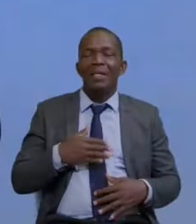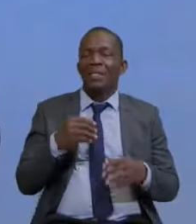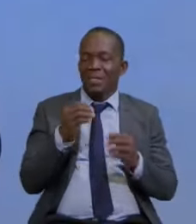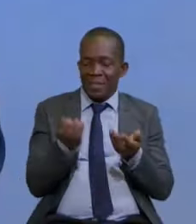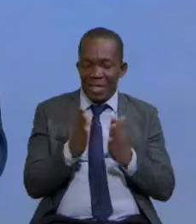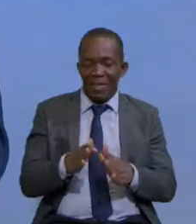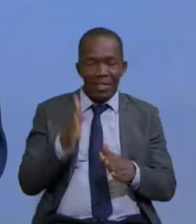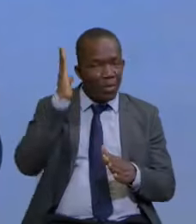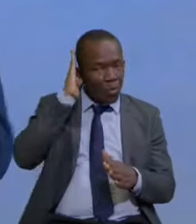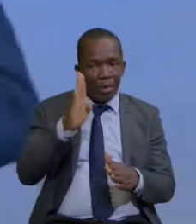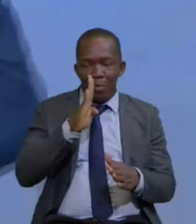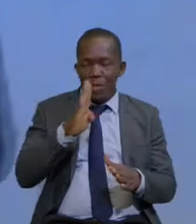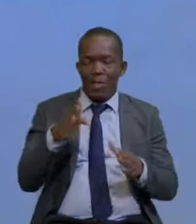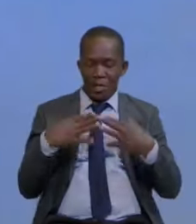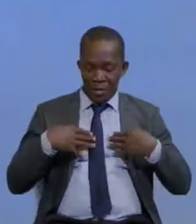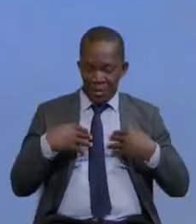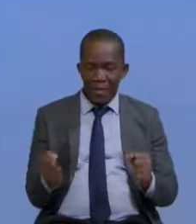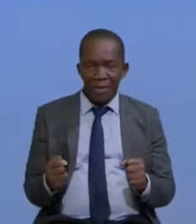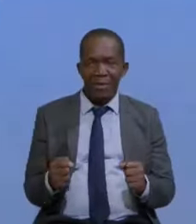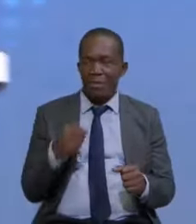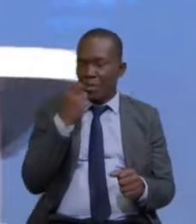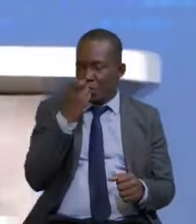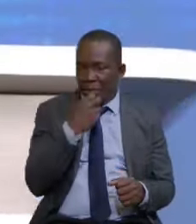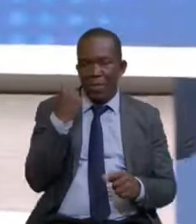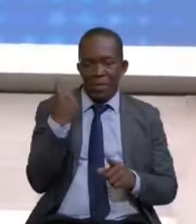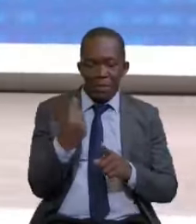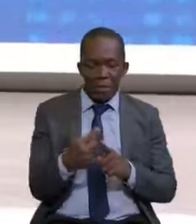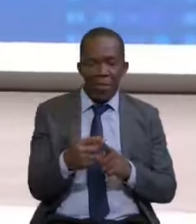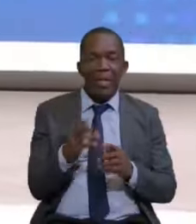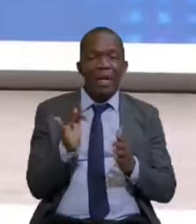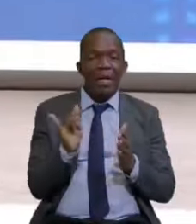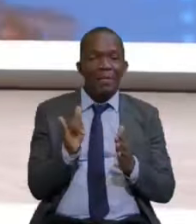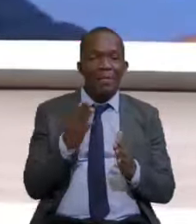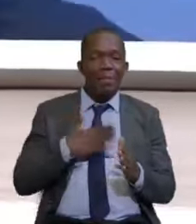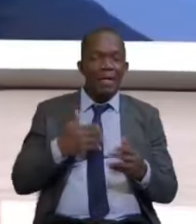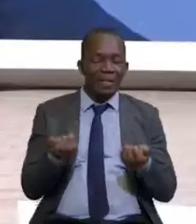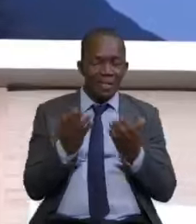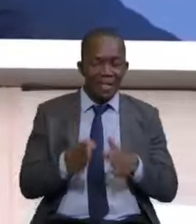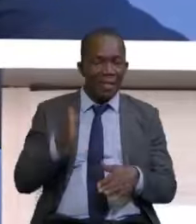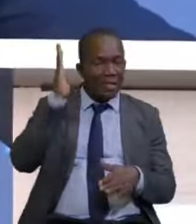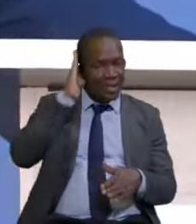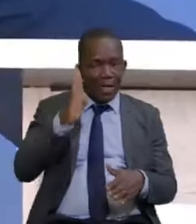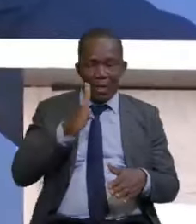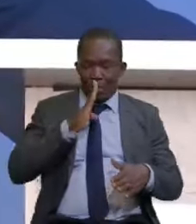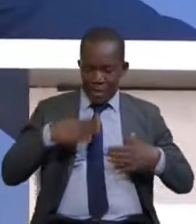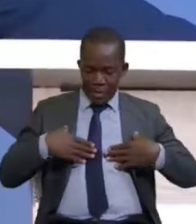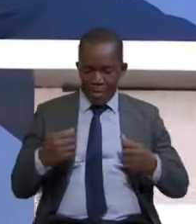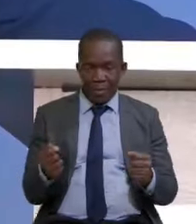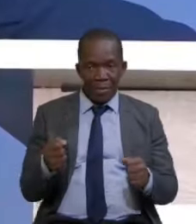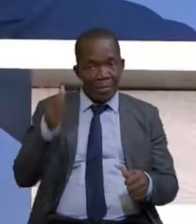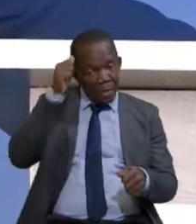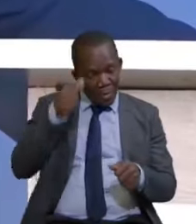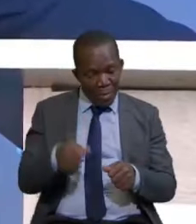word only, and my servant shall be healed. Remember, the servant was not